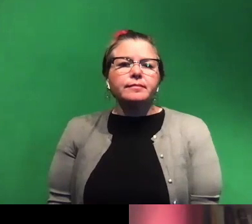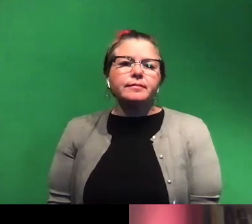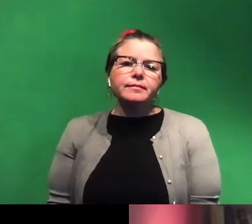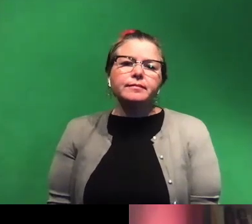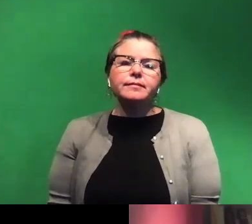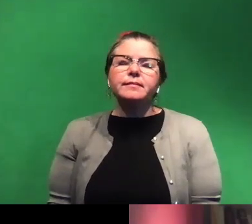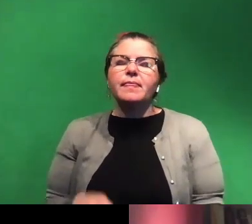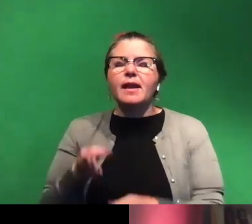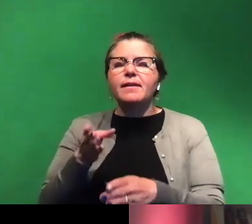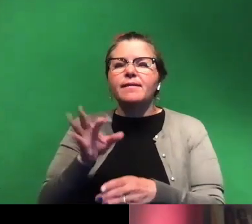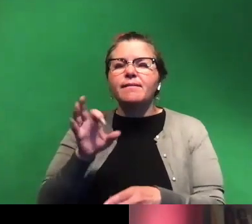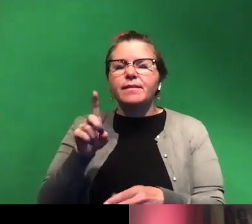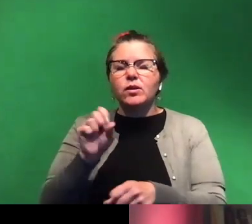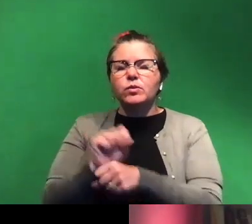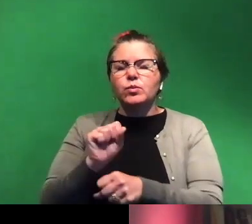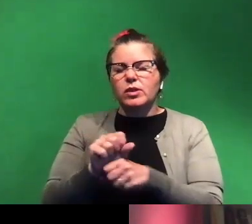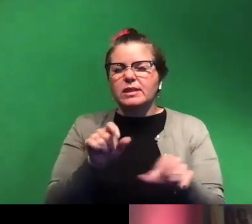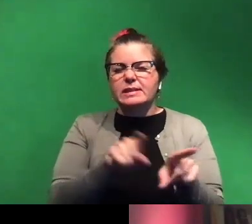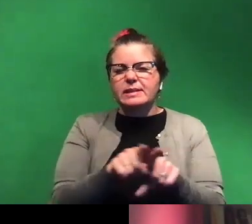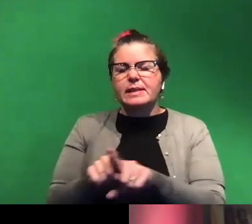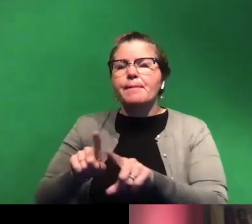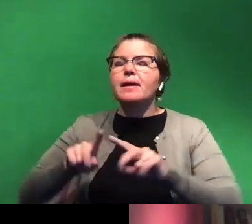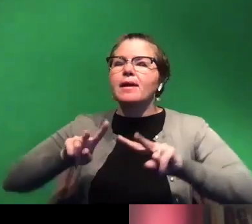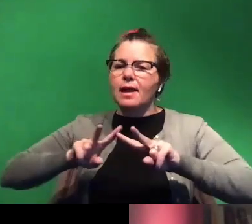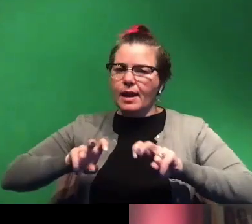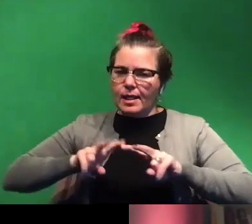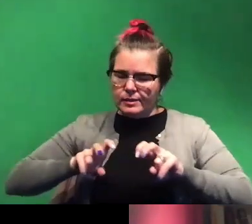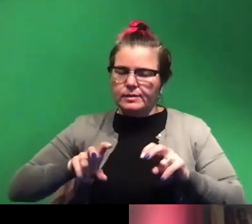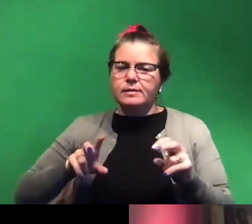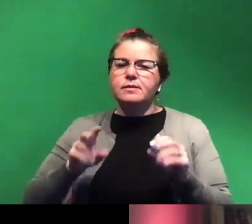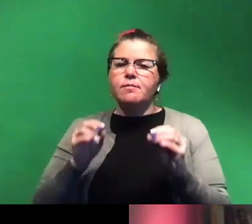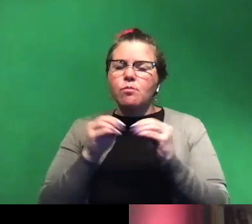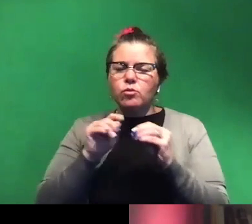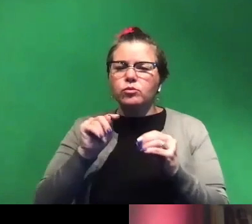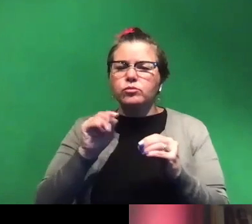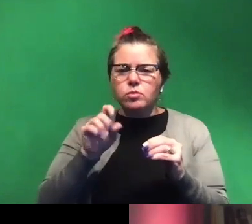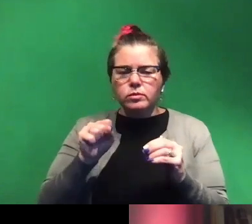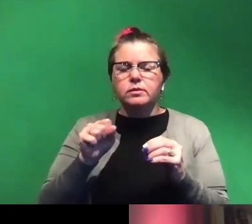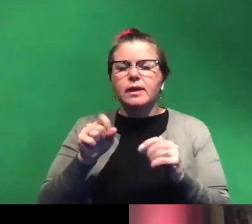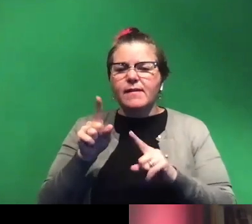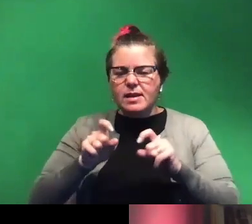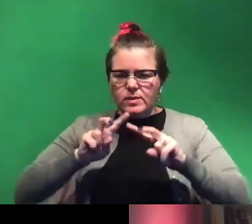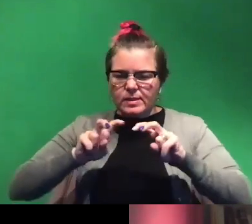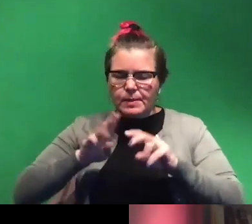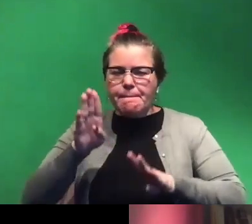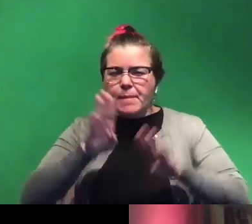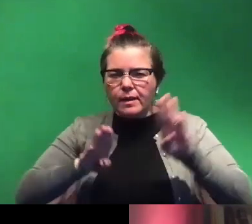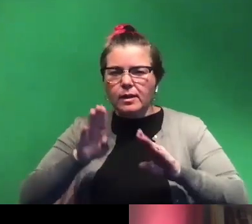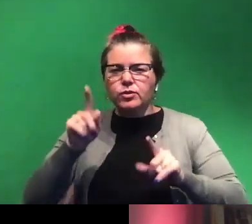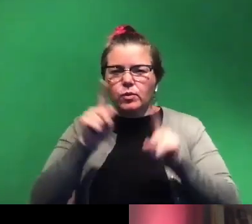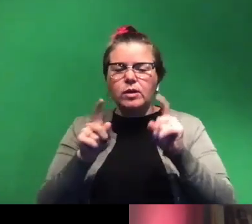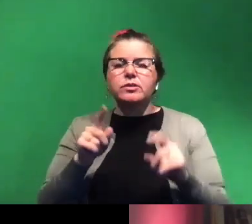fieldwork part is more or less the same, but the analysis, we have so many more tools now to ask some of these biological questions. So it's not a matter of